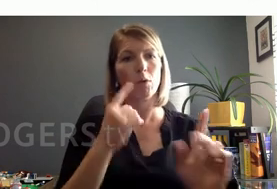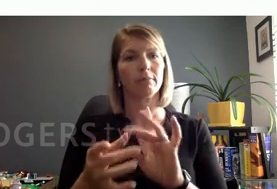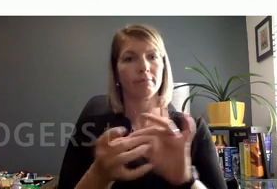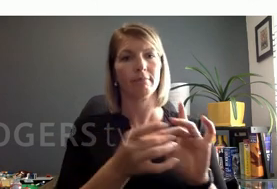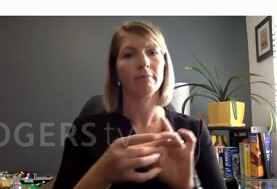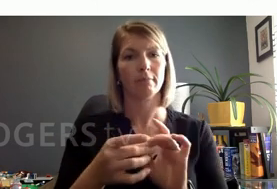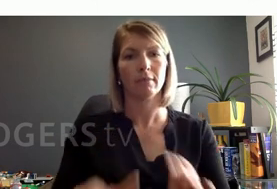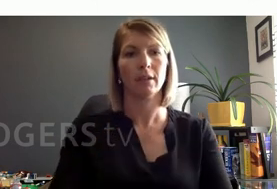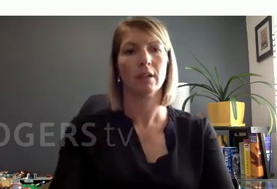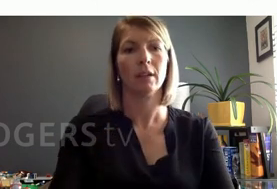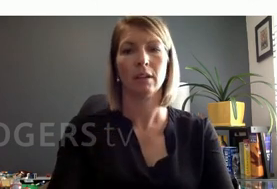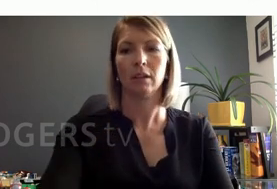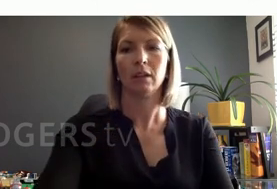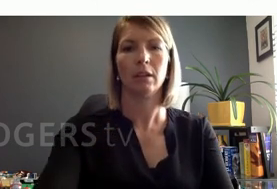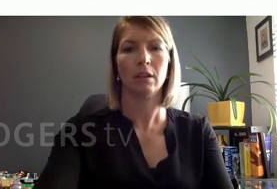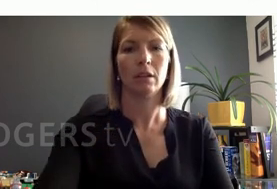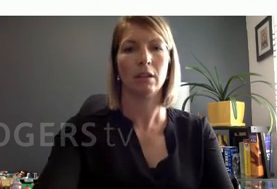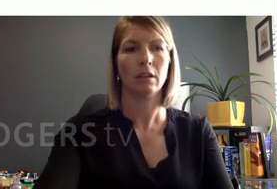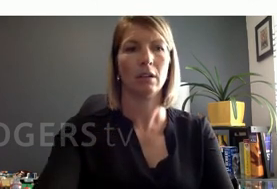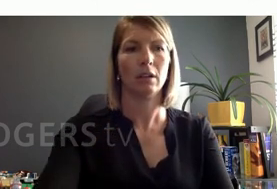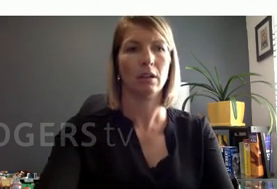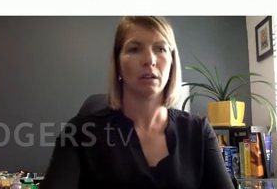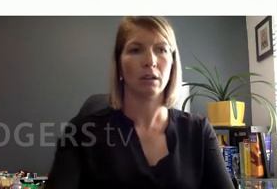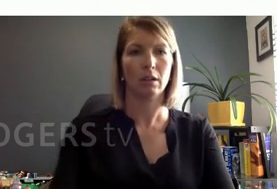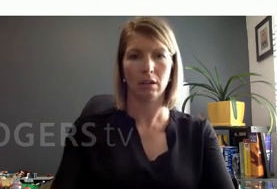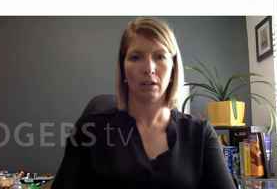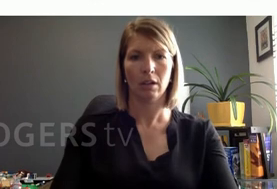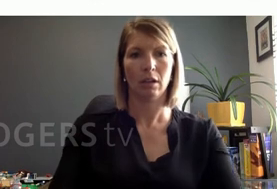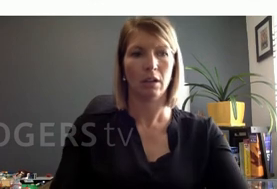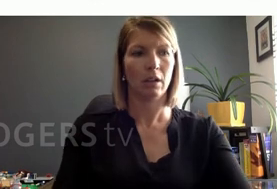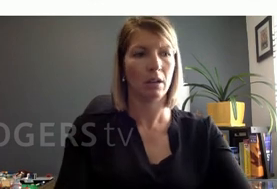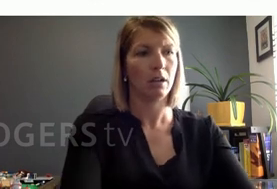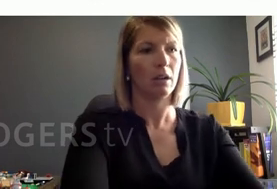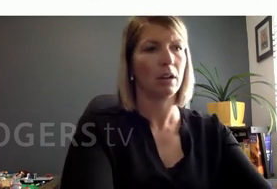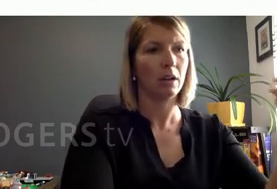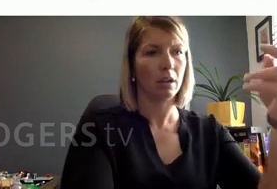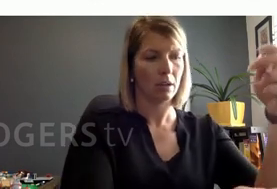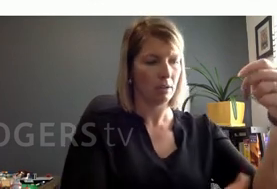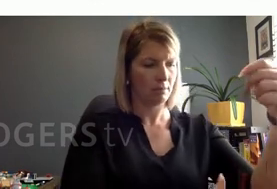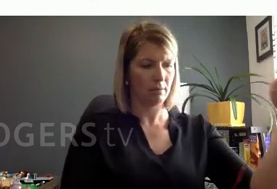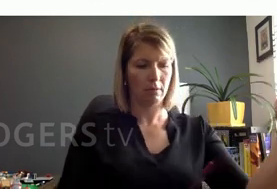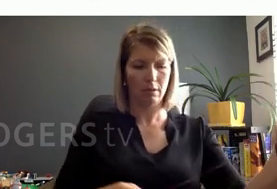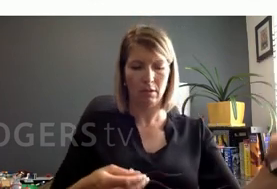that. And to Rogers for making this accessible. So important. All those factors go